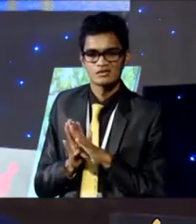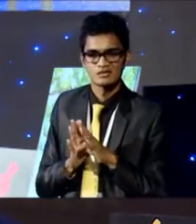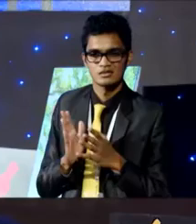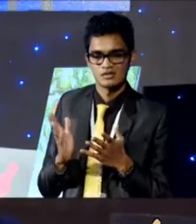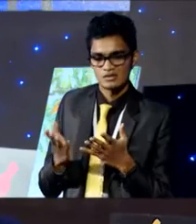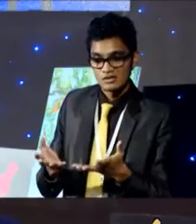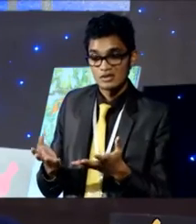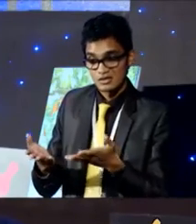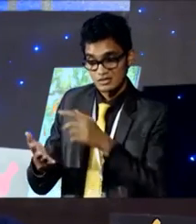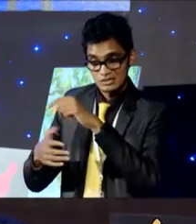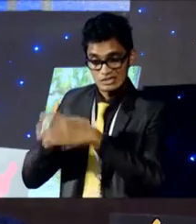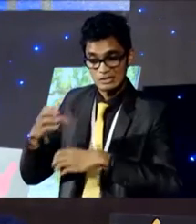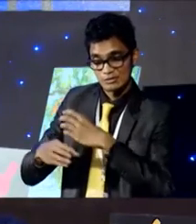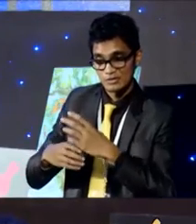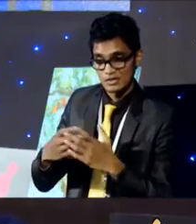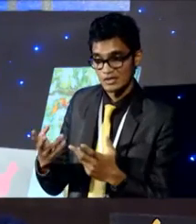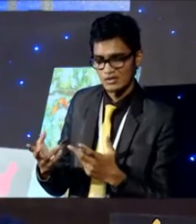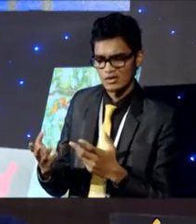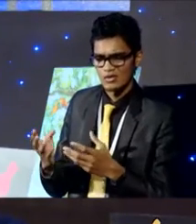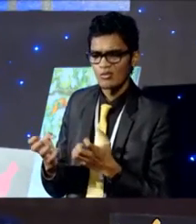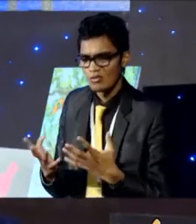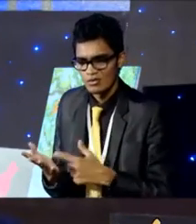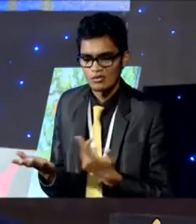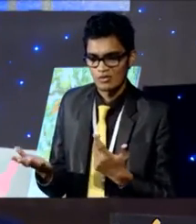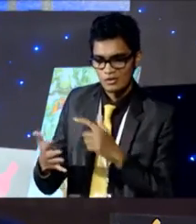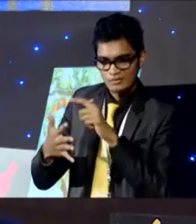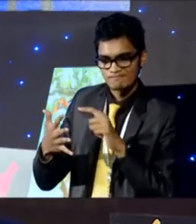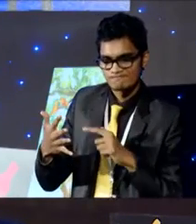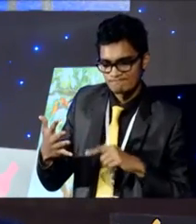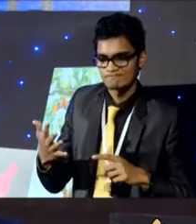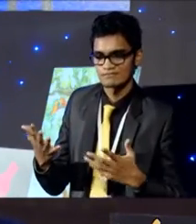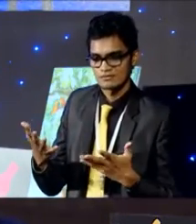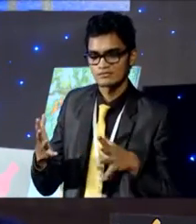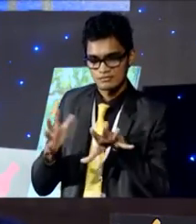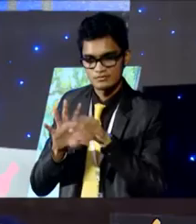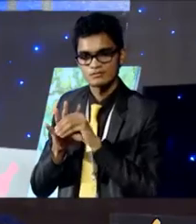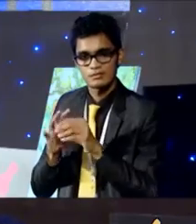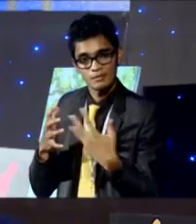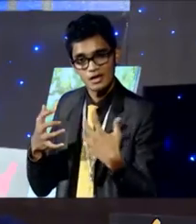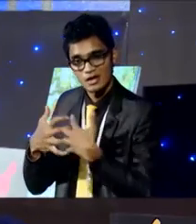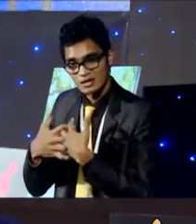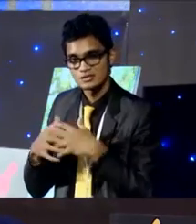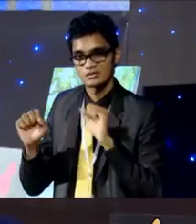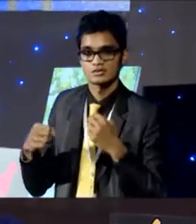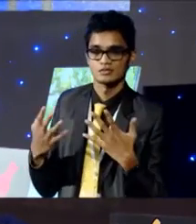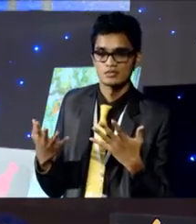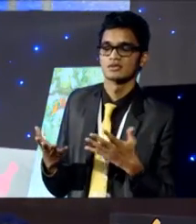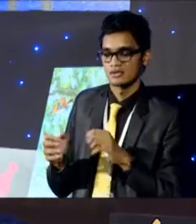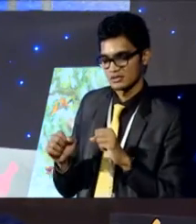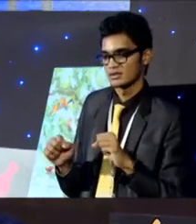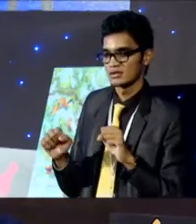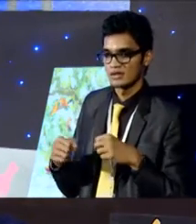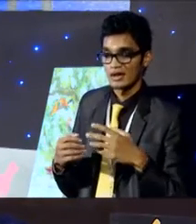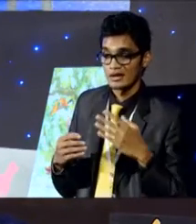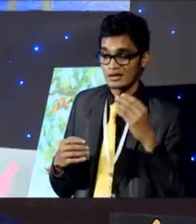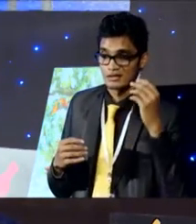what they want and what skills they bring onto the table. And also, just as I said, it's a mindset. I think the mindset has to